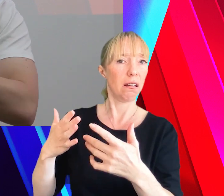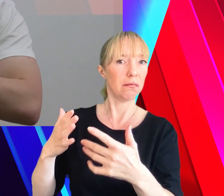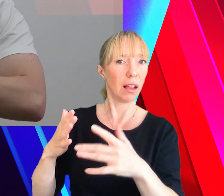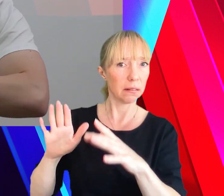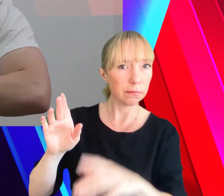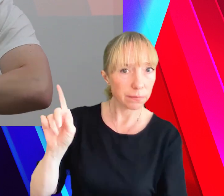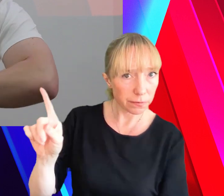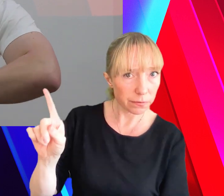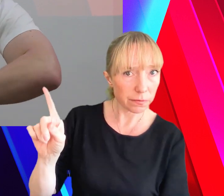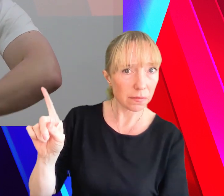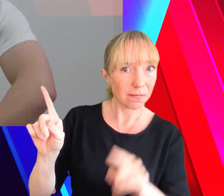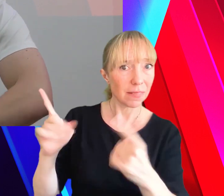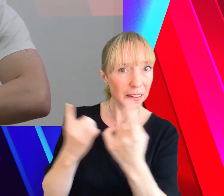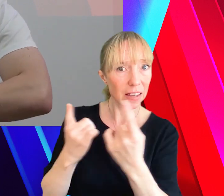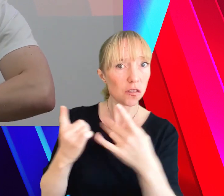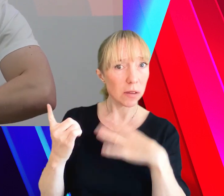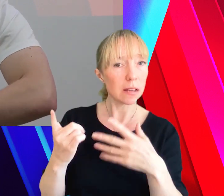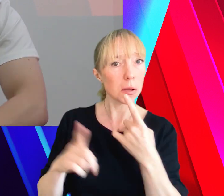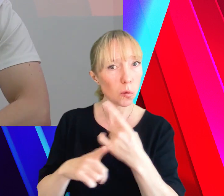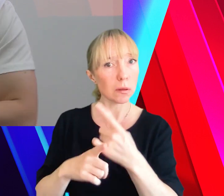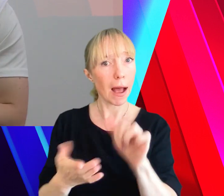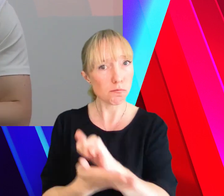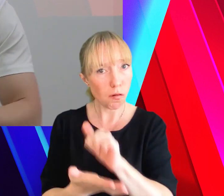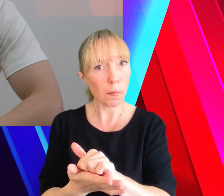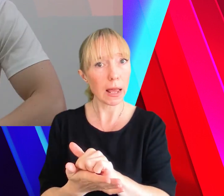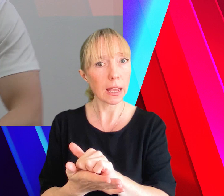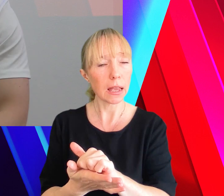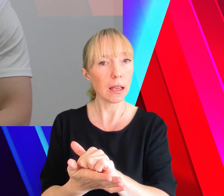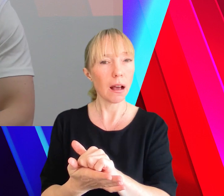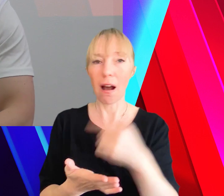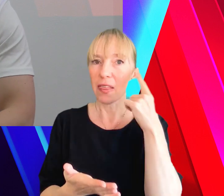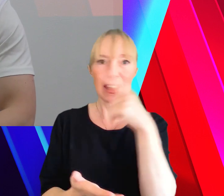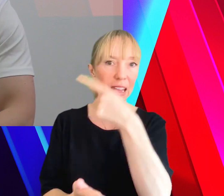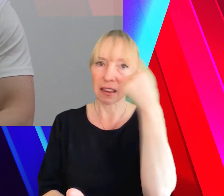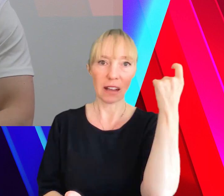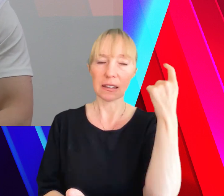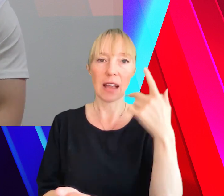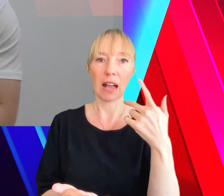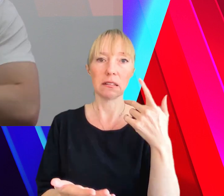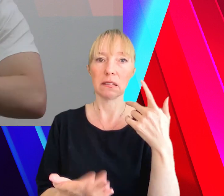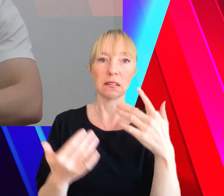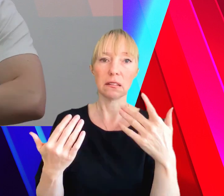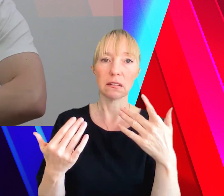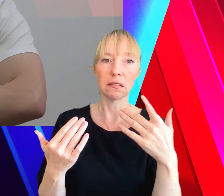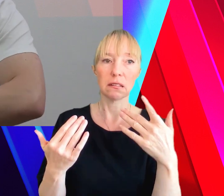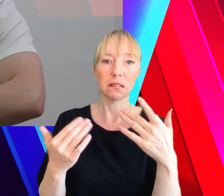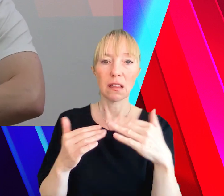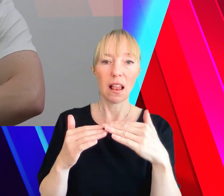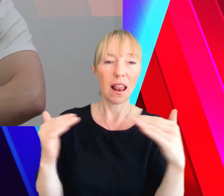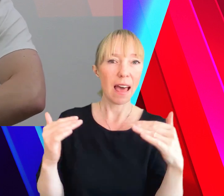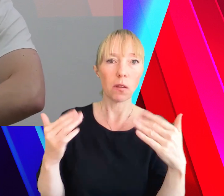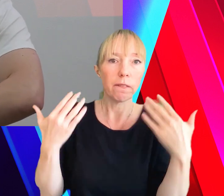these things, and it's like, hold on, like these issues need to be addressed properly, and I don't think he quite